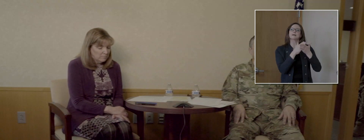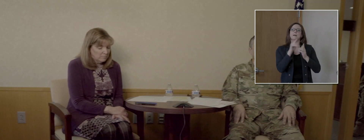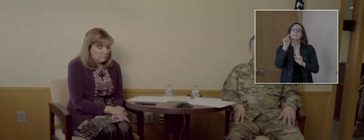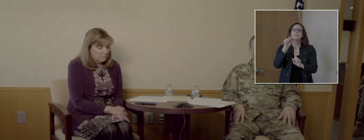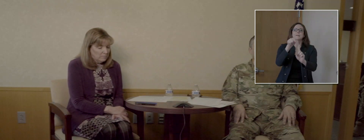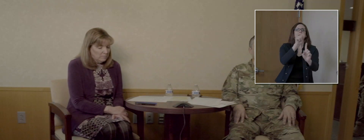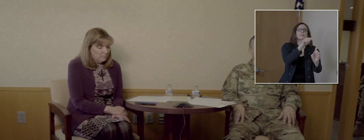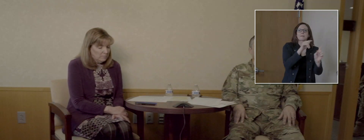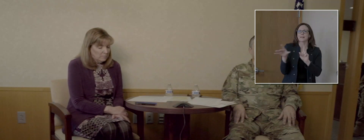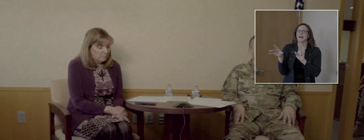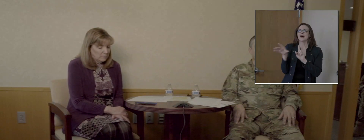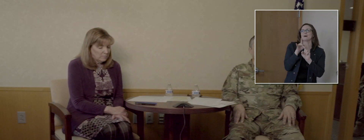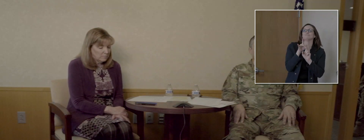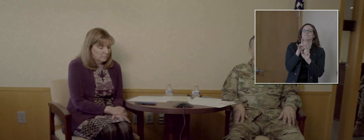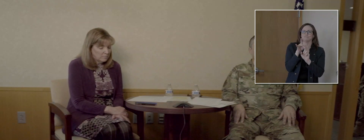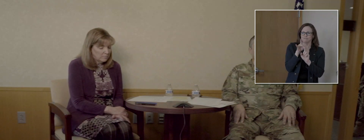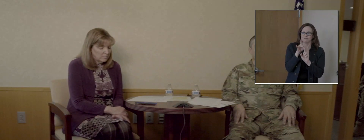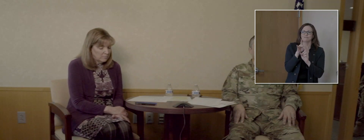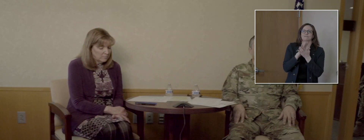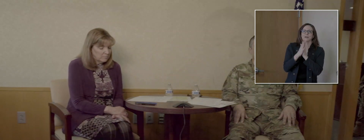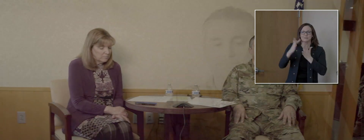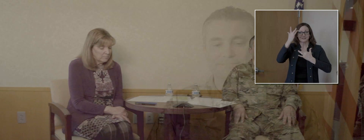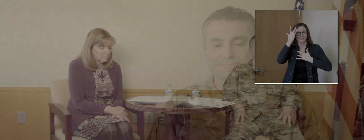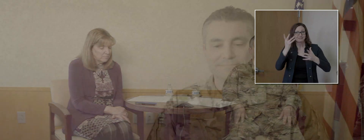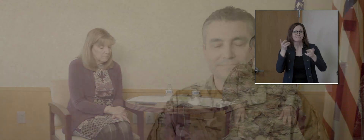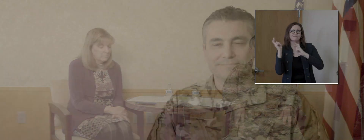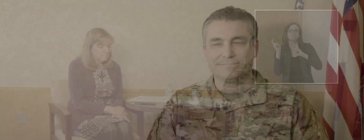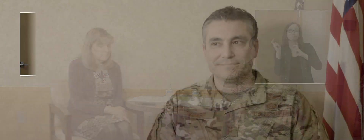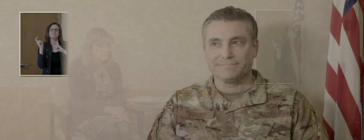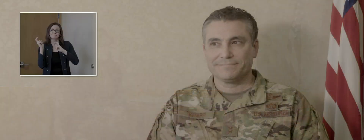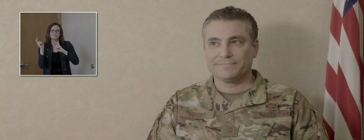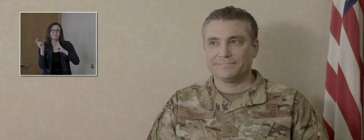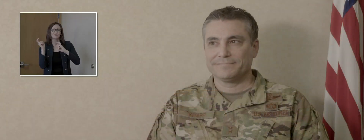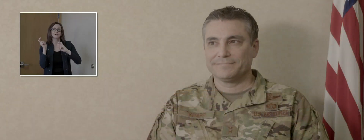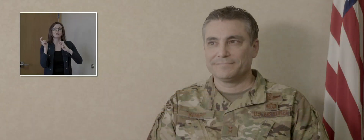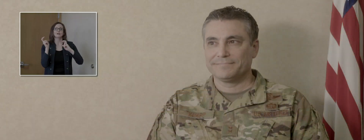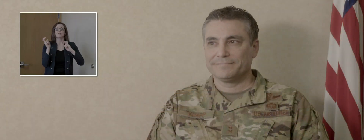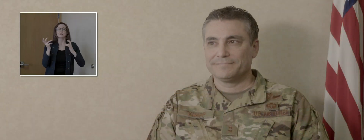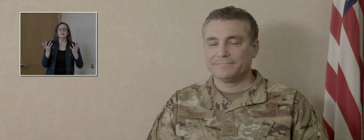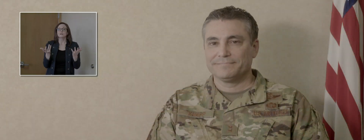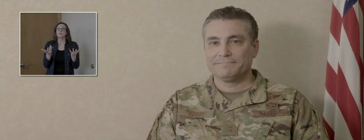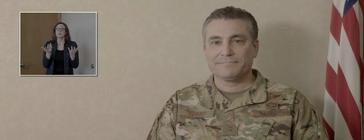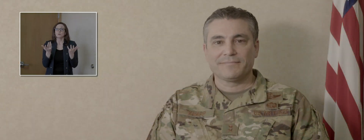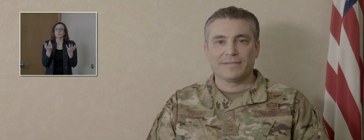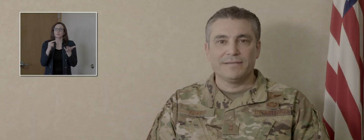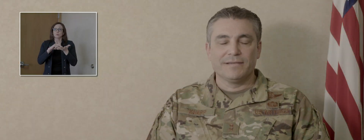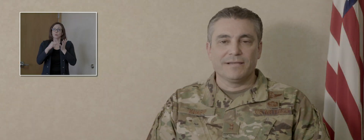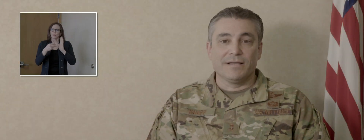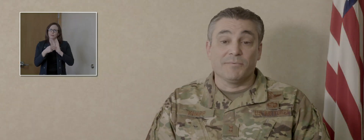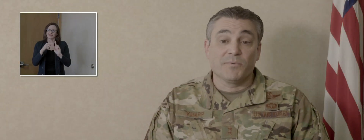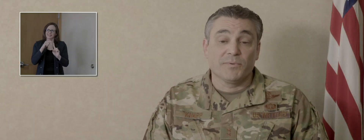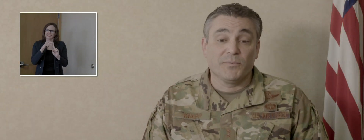missions? And are they having additional protections when they are assigned?